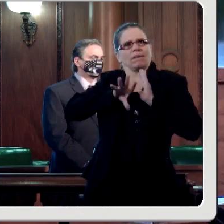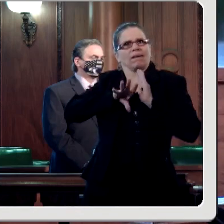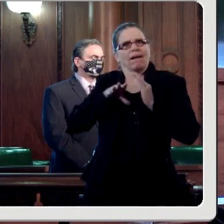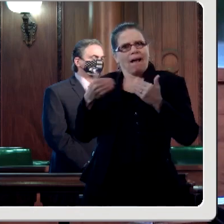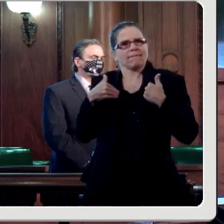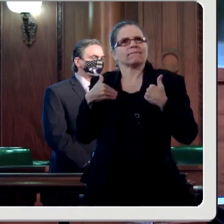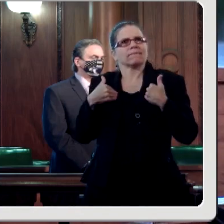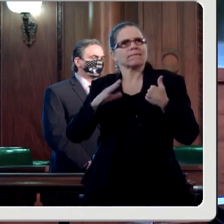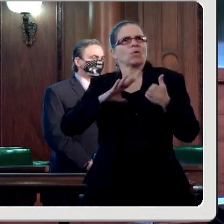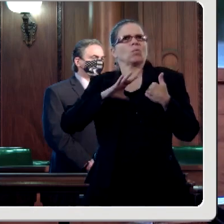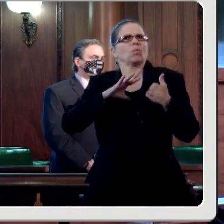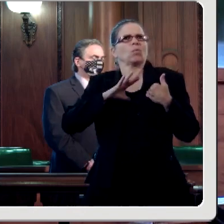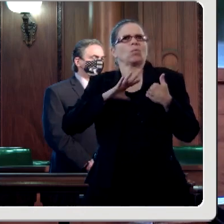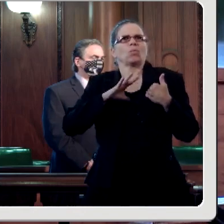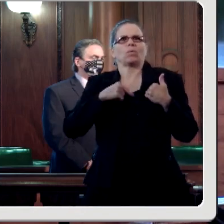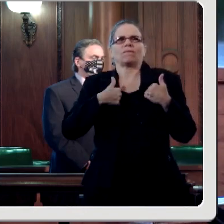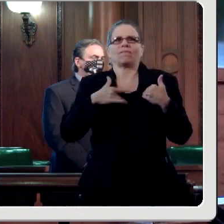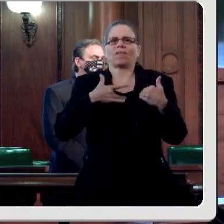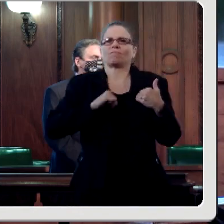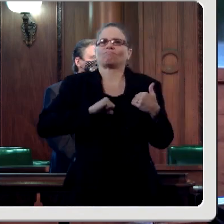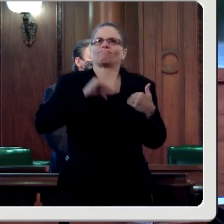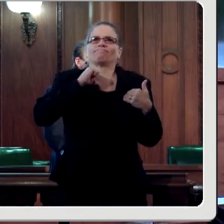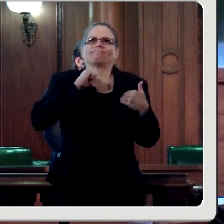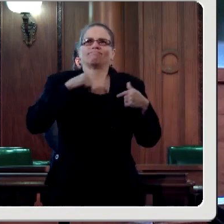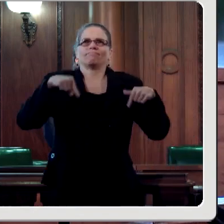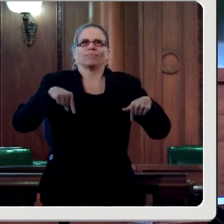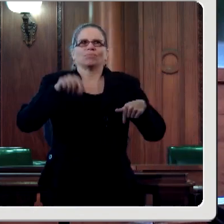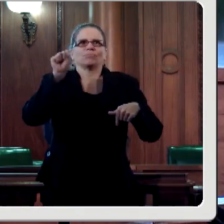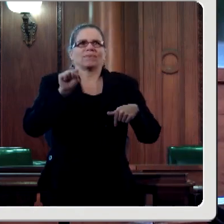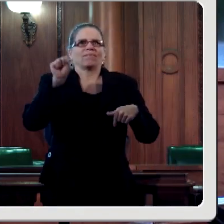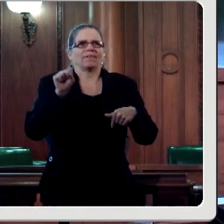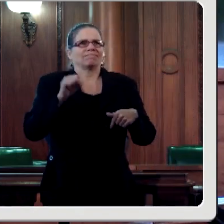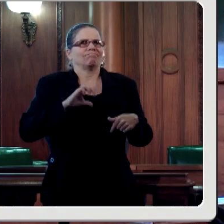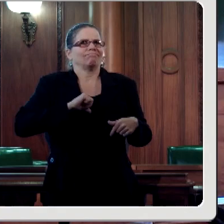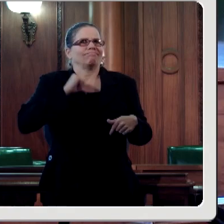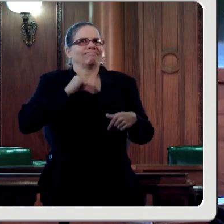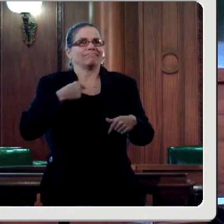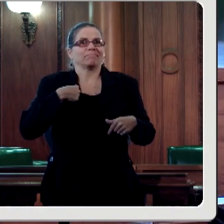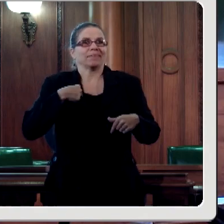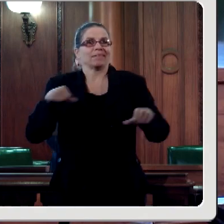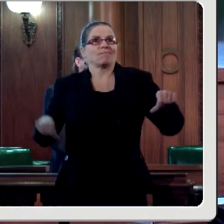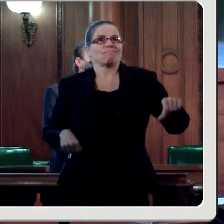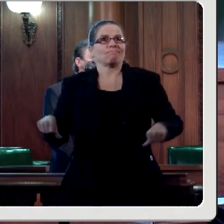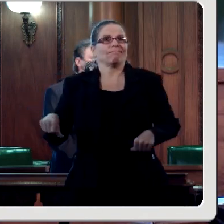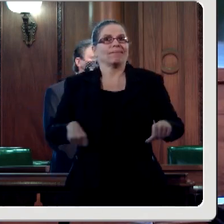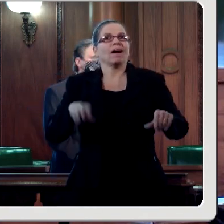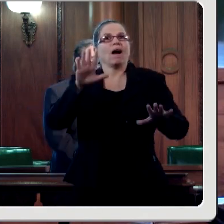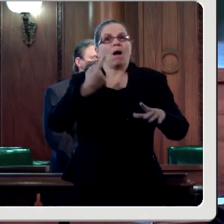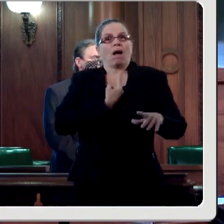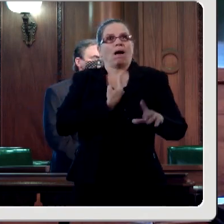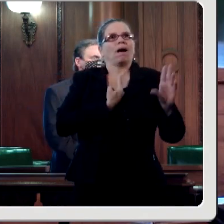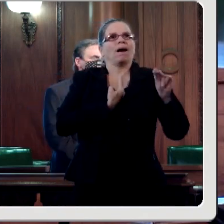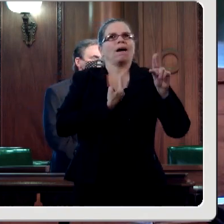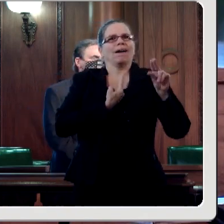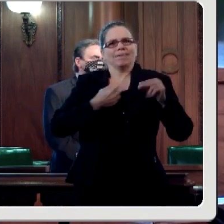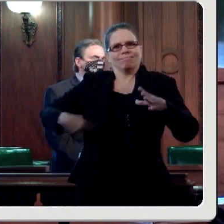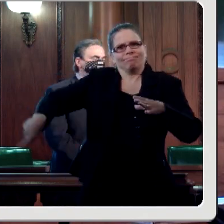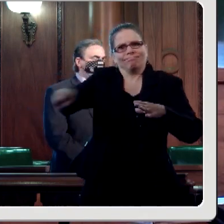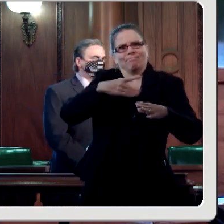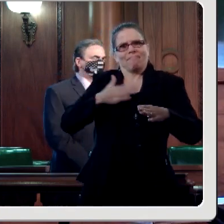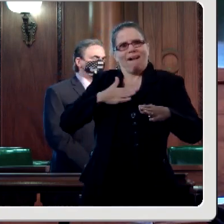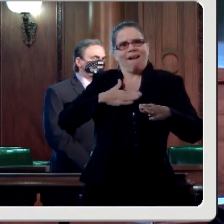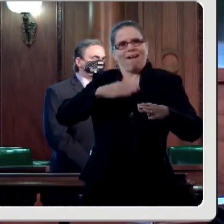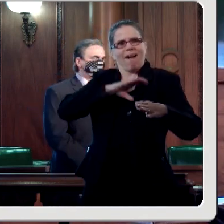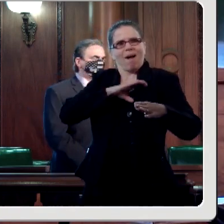greatly appreciated, and it's not me. It is the people that work for me. It's Deputy Daniel and Lieutenant Geyer and the